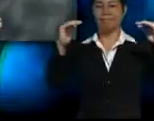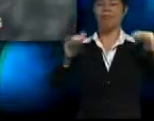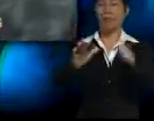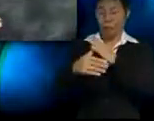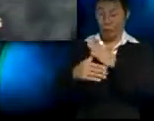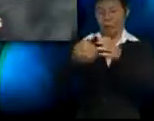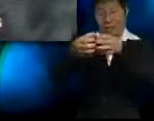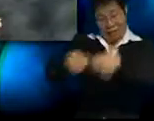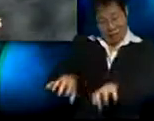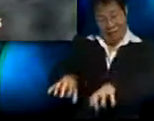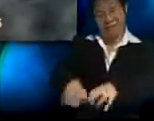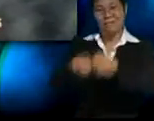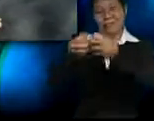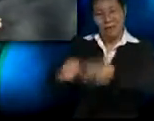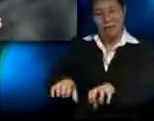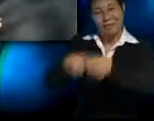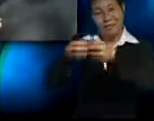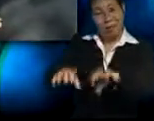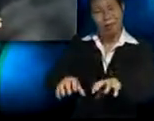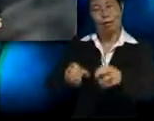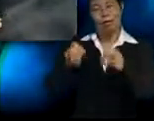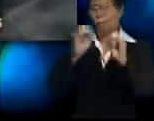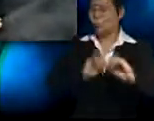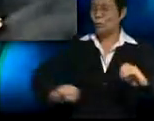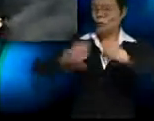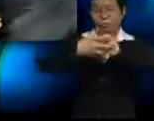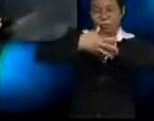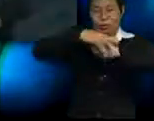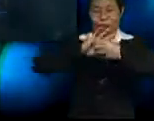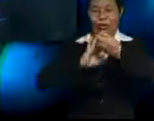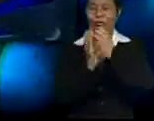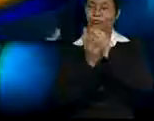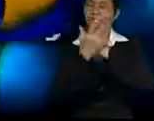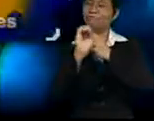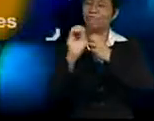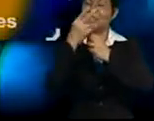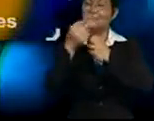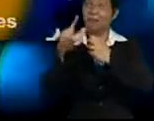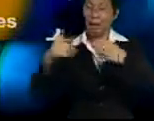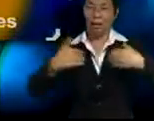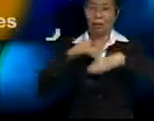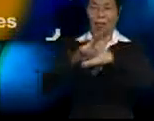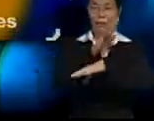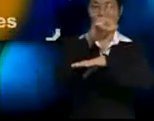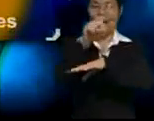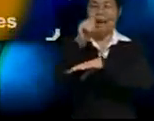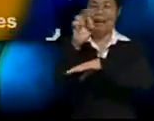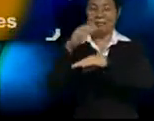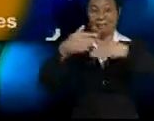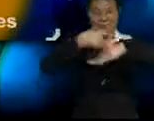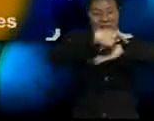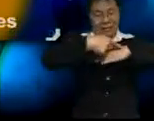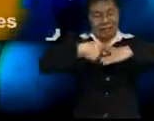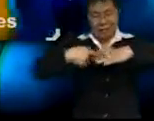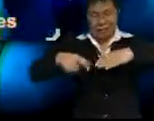Fish lay eggs. Their eggs are without shell. They use lateral lines